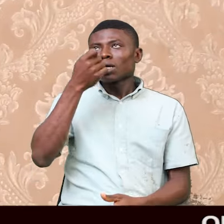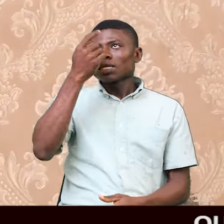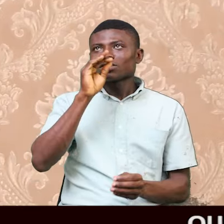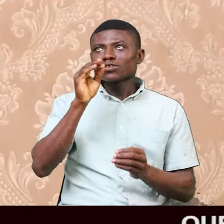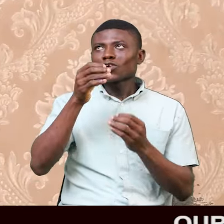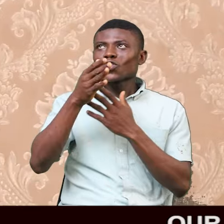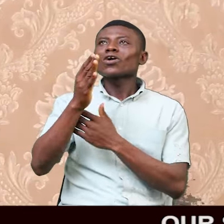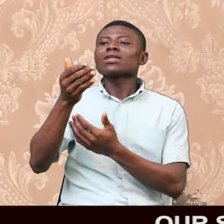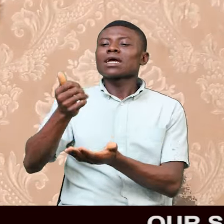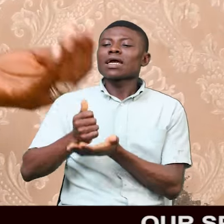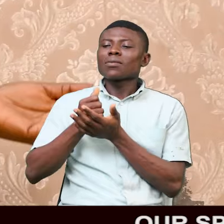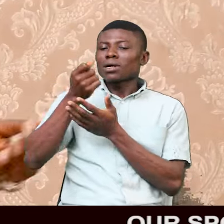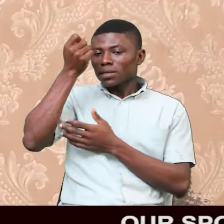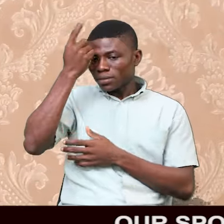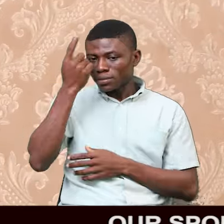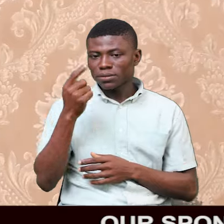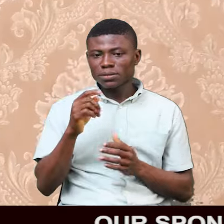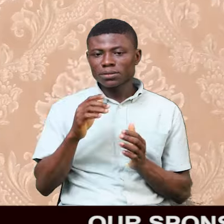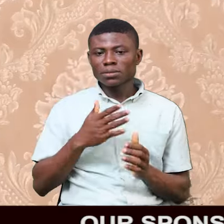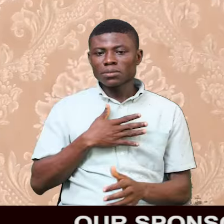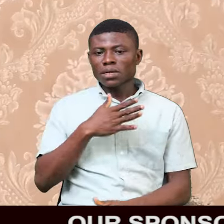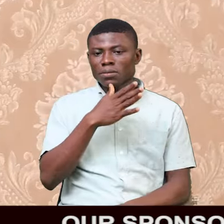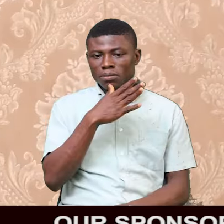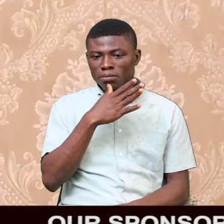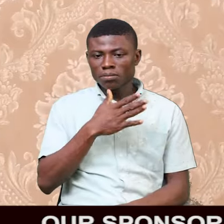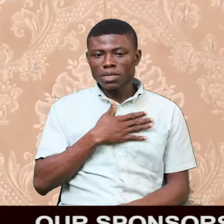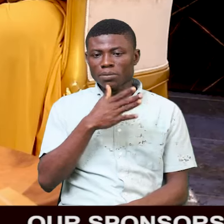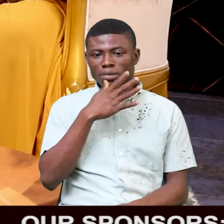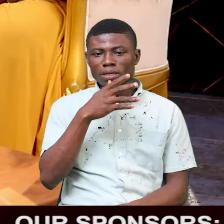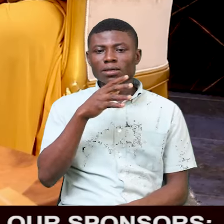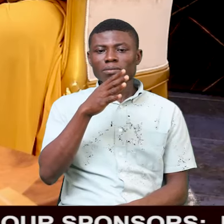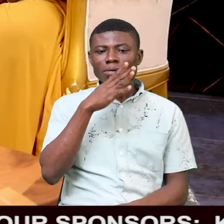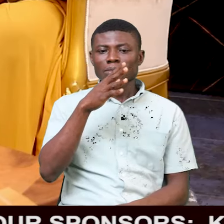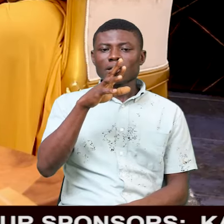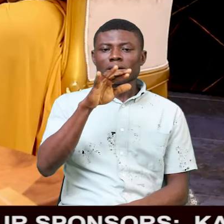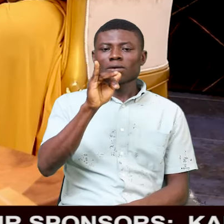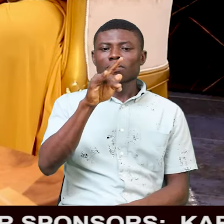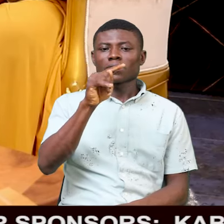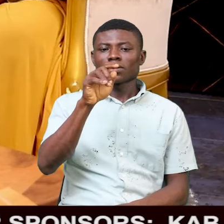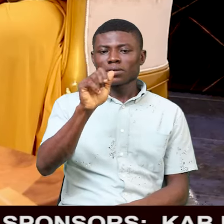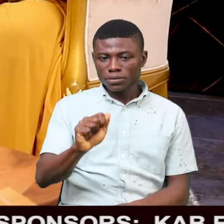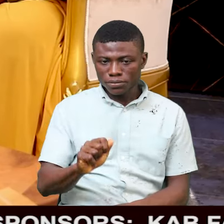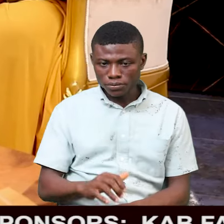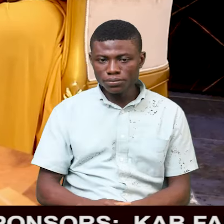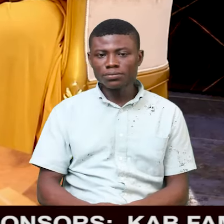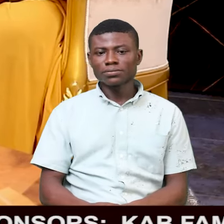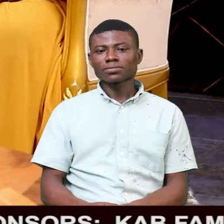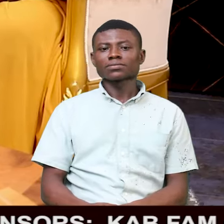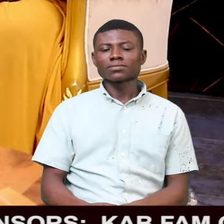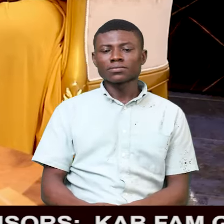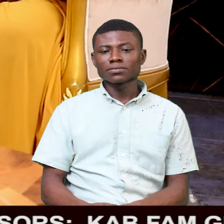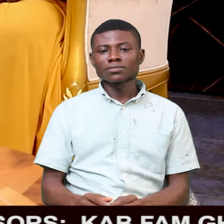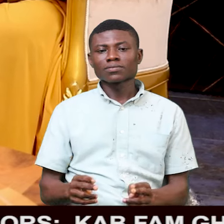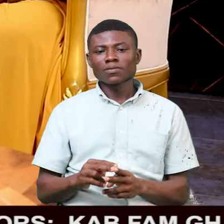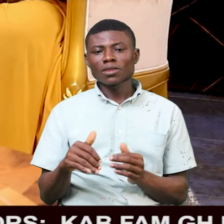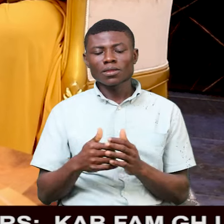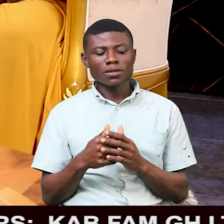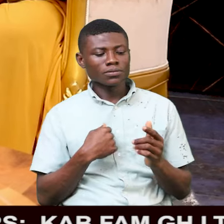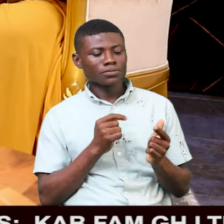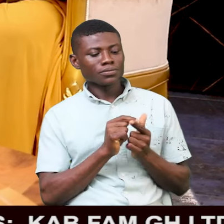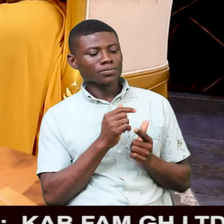unti asya. Say say no yoka no, me mame ye mama Rita. Unti, mi jane to